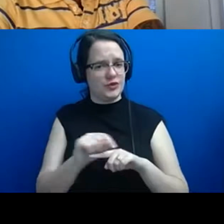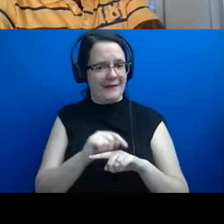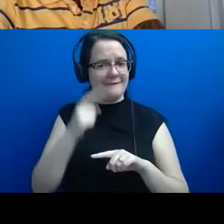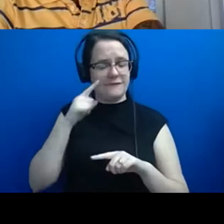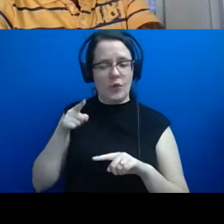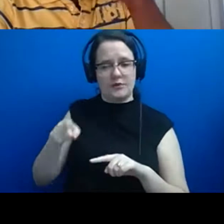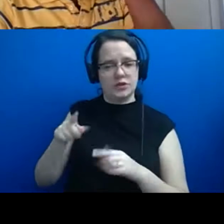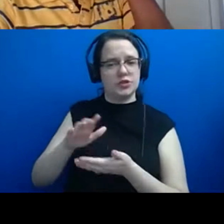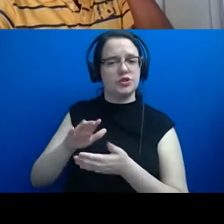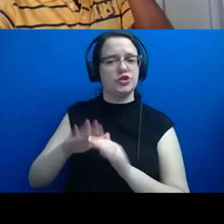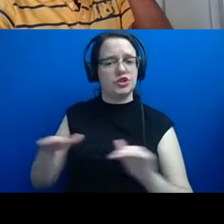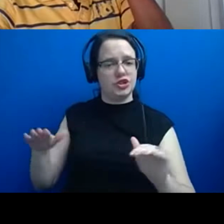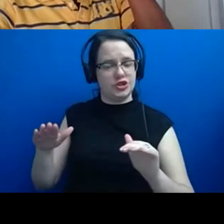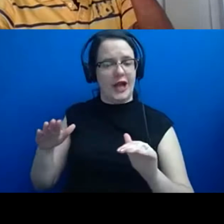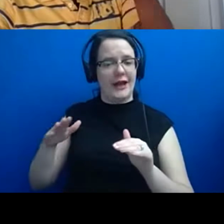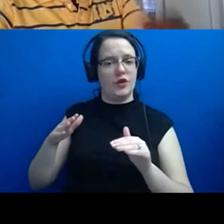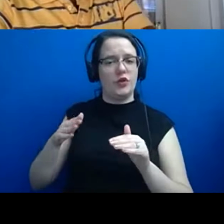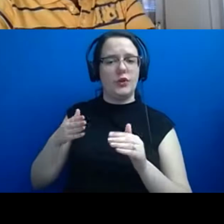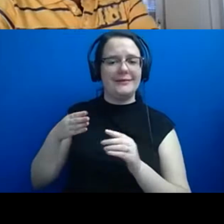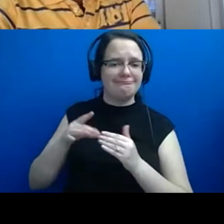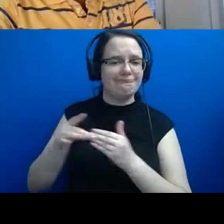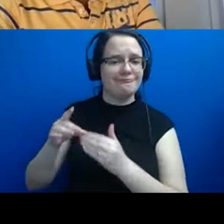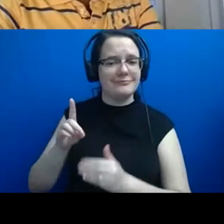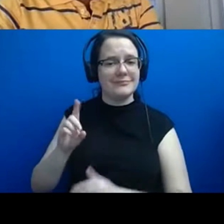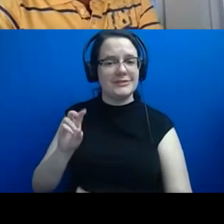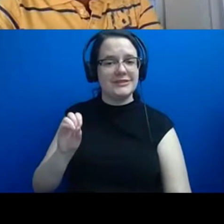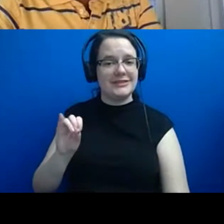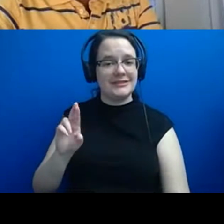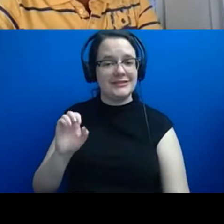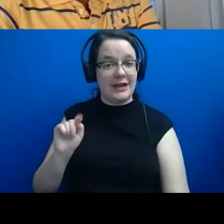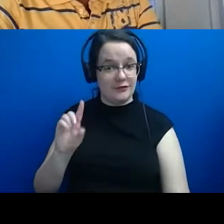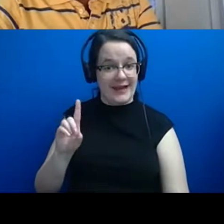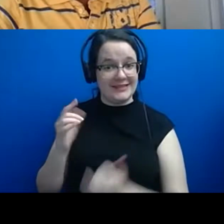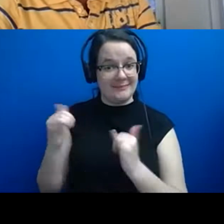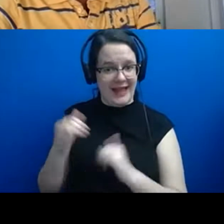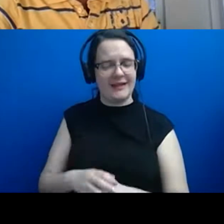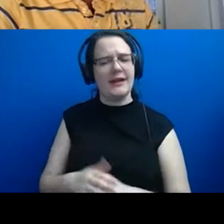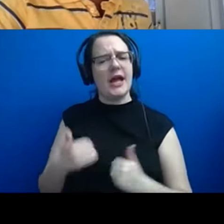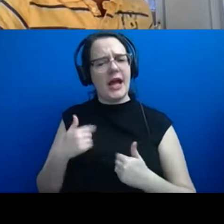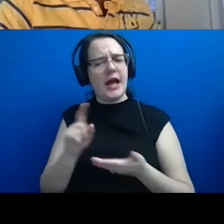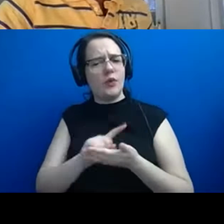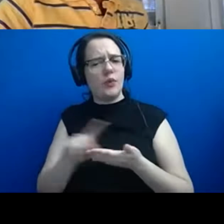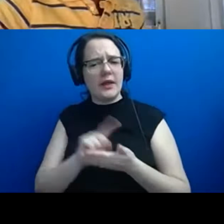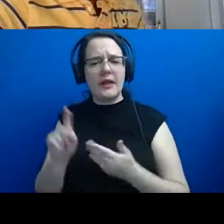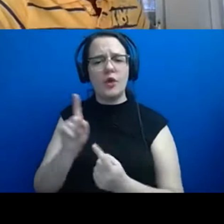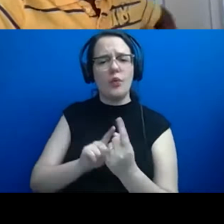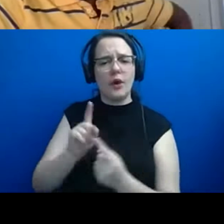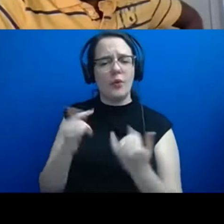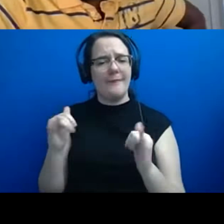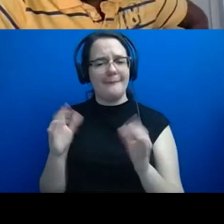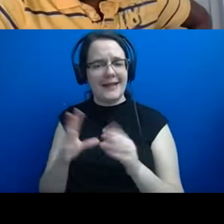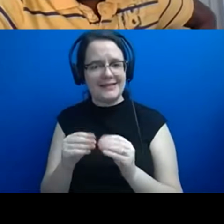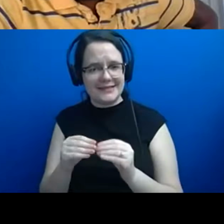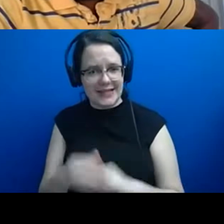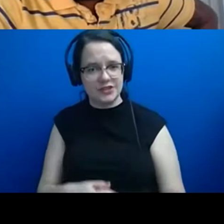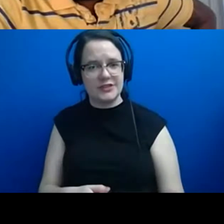and they met weekly for one-on-one play sessions for about 3 minutes with children